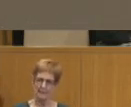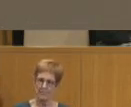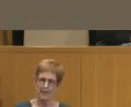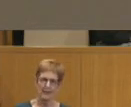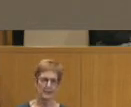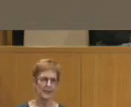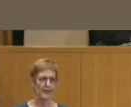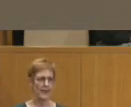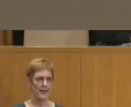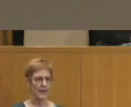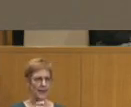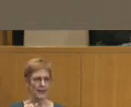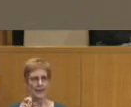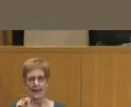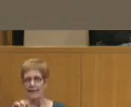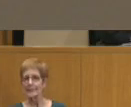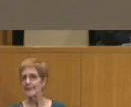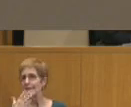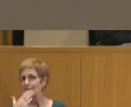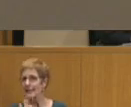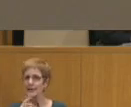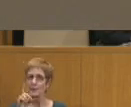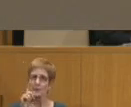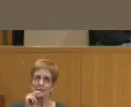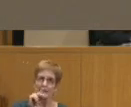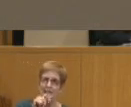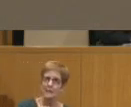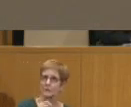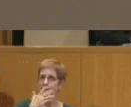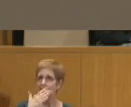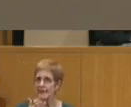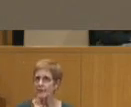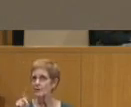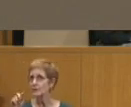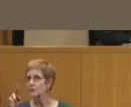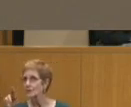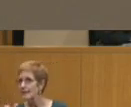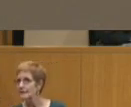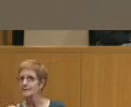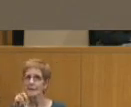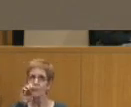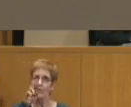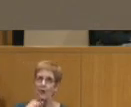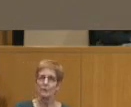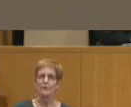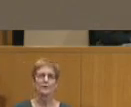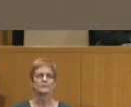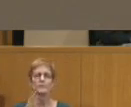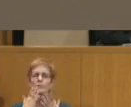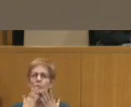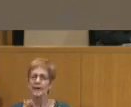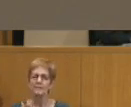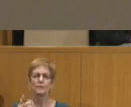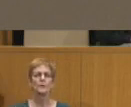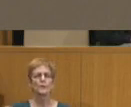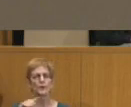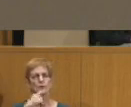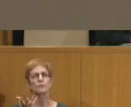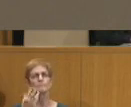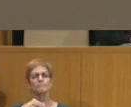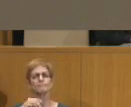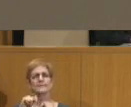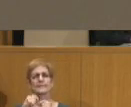with fresh goals and opportunities, I sincerely want to thank the people of Charlotte for their continued support,